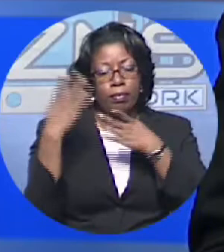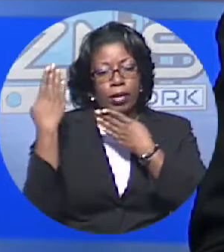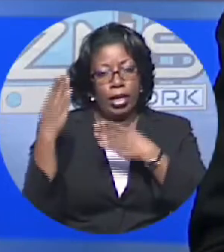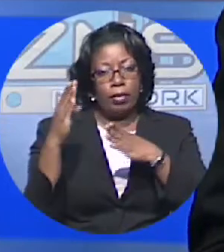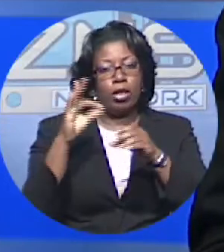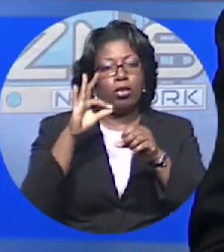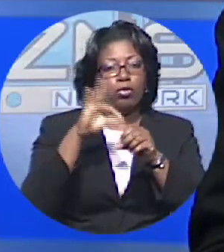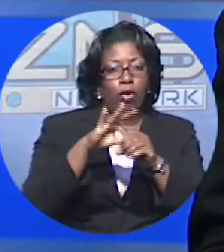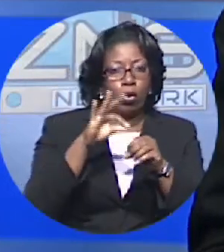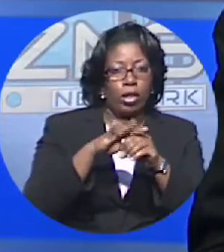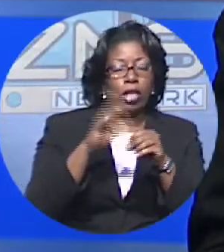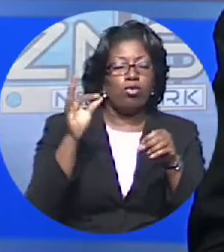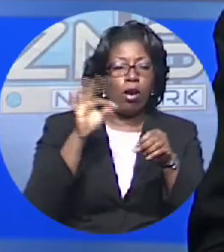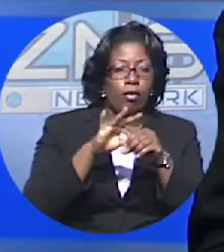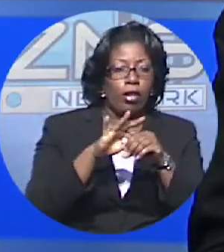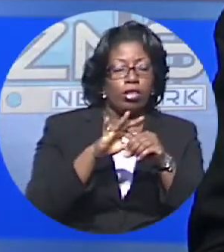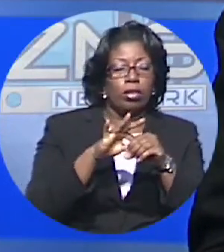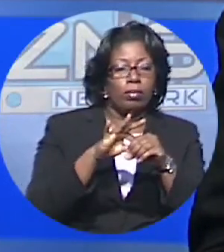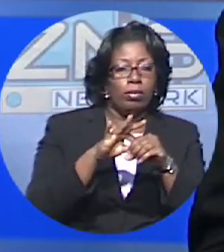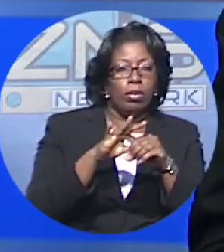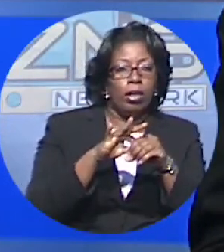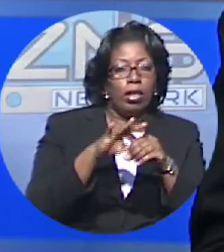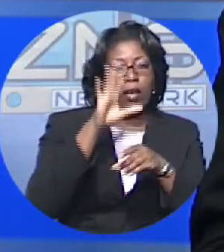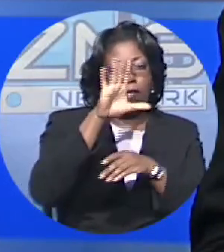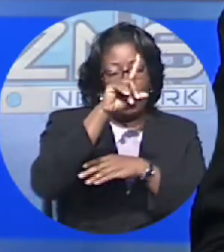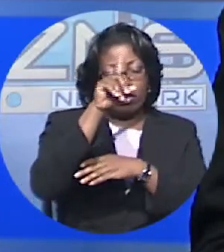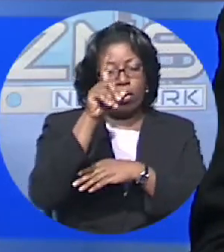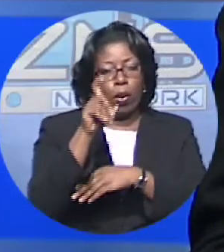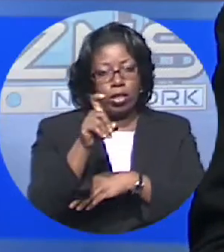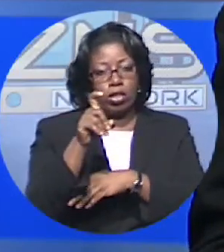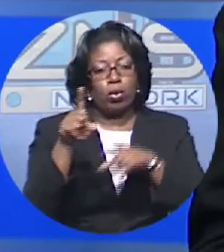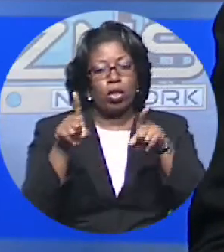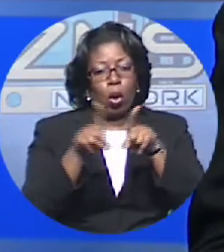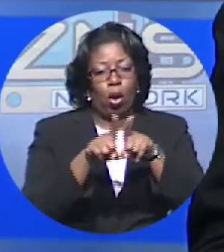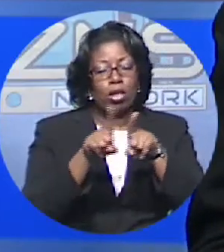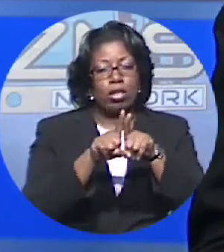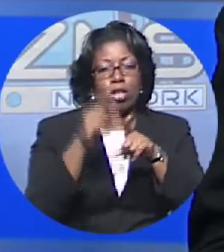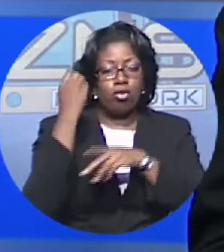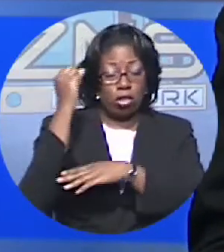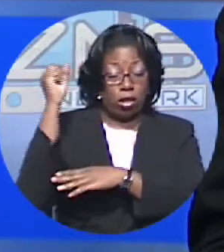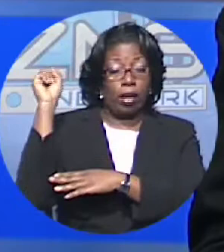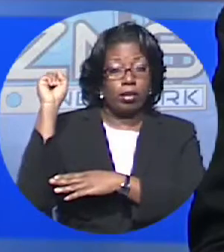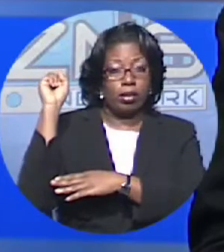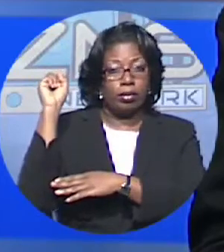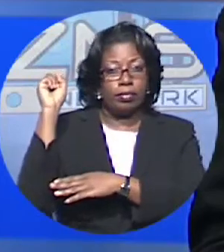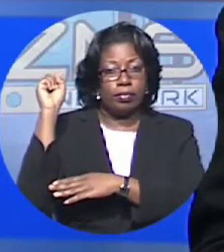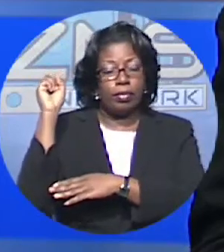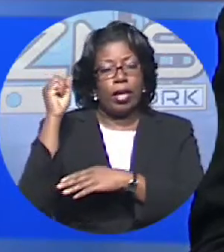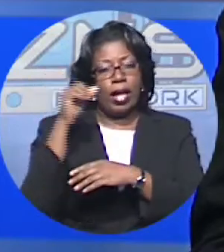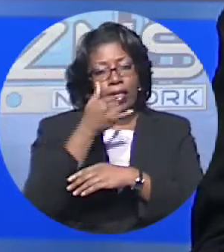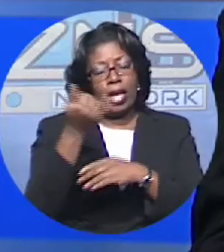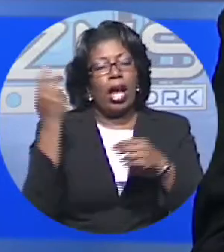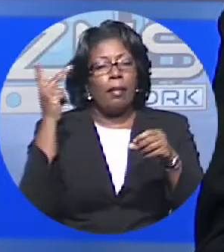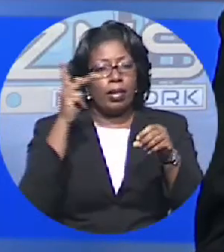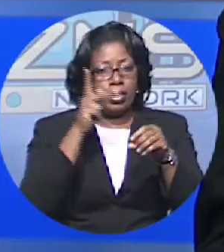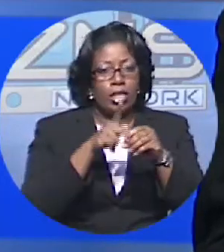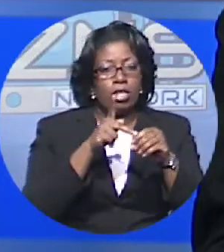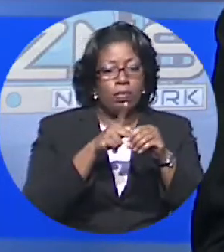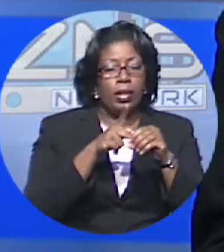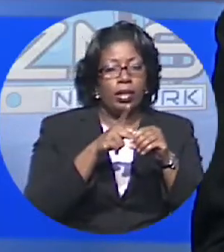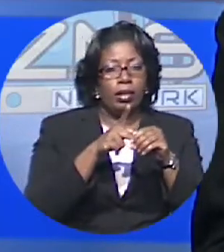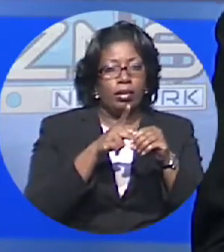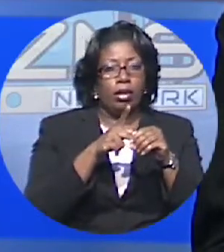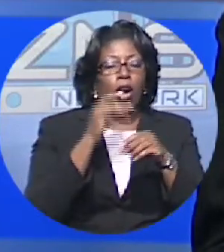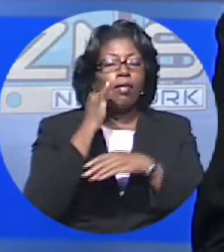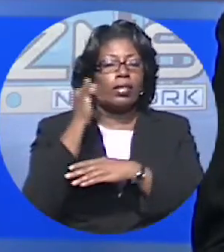constitutional referendum. Five questions were put to the electorate, which were also all rejected. Mr. Hall anticipated the results of yesterday's poll will